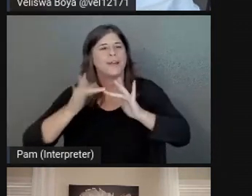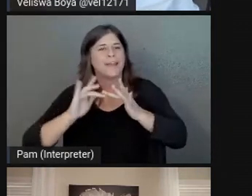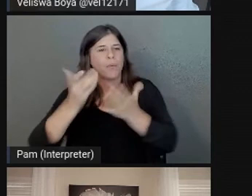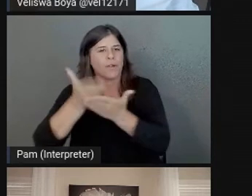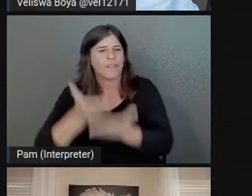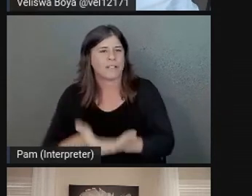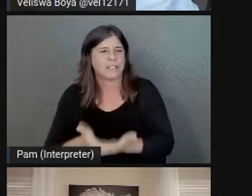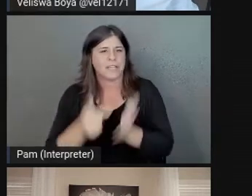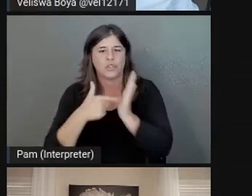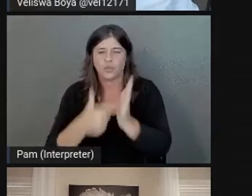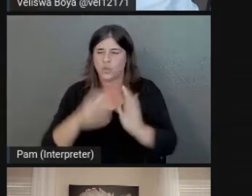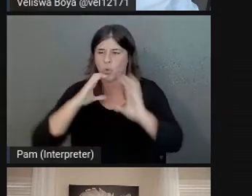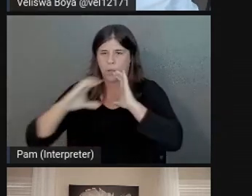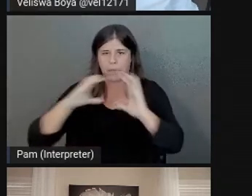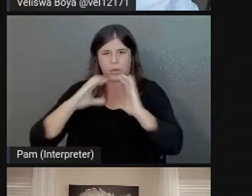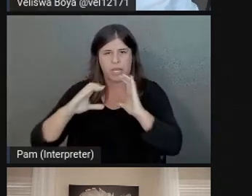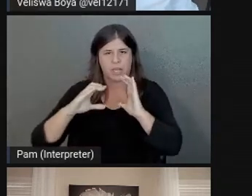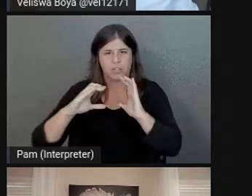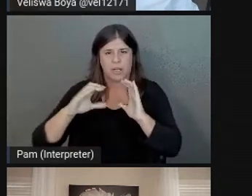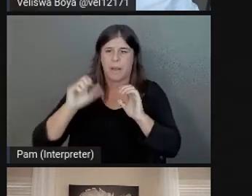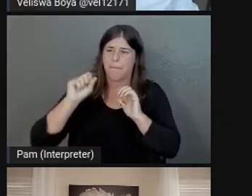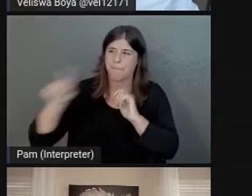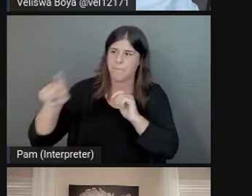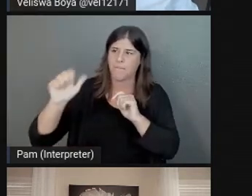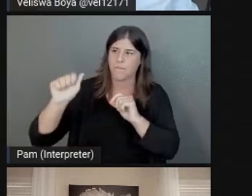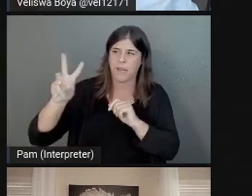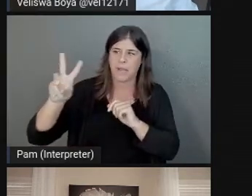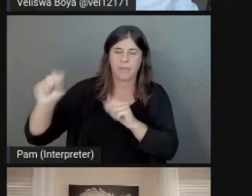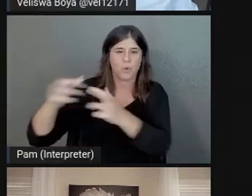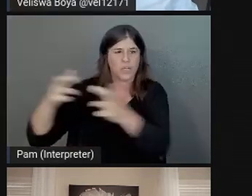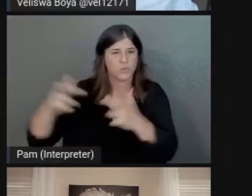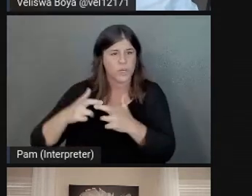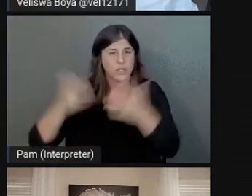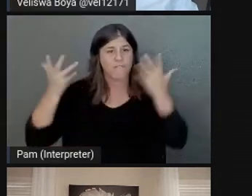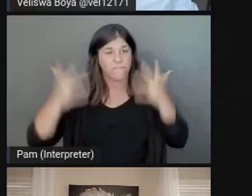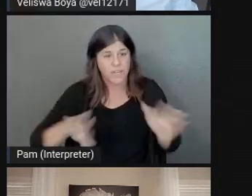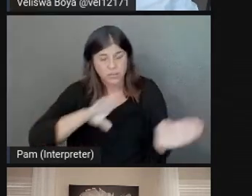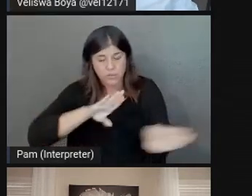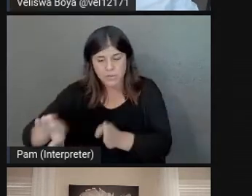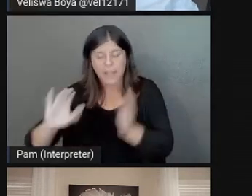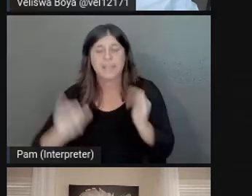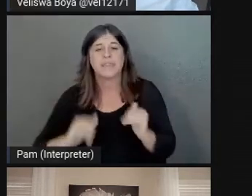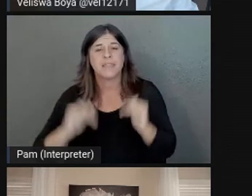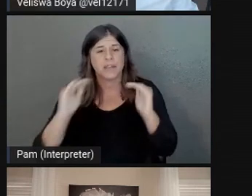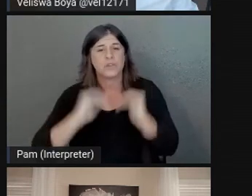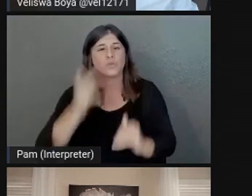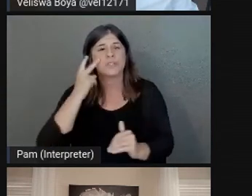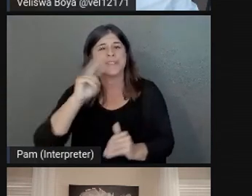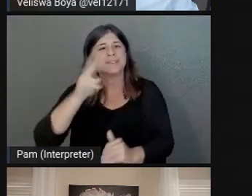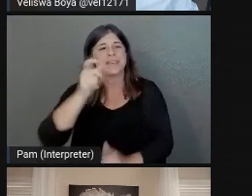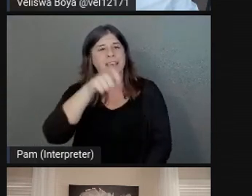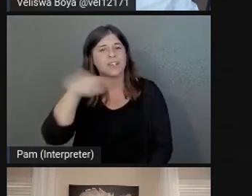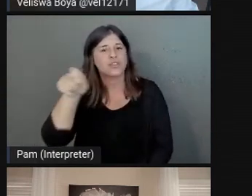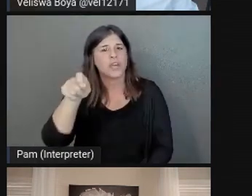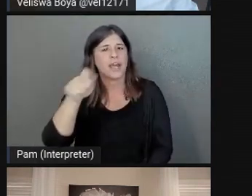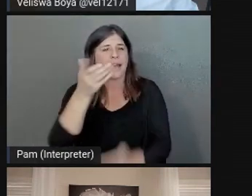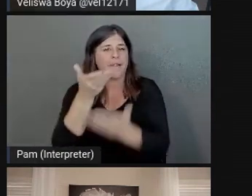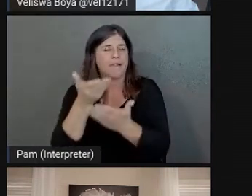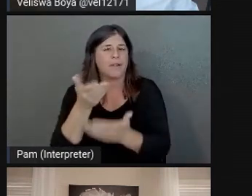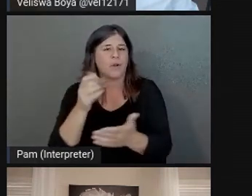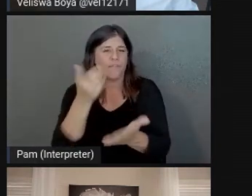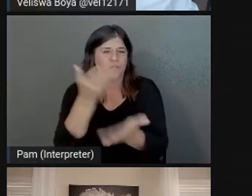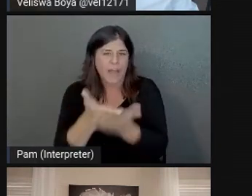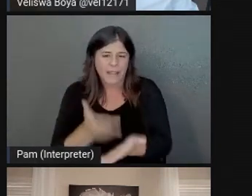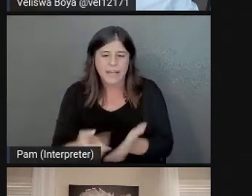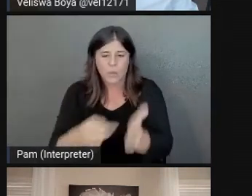show communication back to the AWS region. After that is completed, you'll see the second check there was validating the requirements